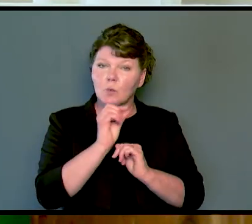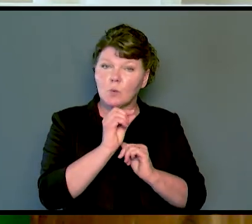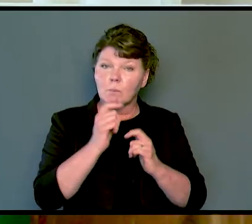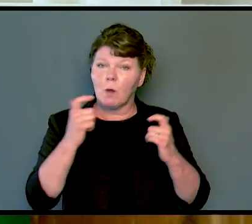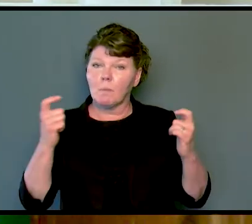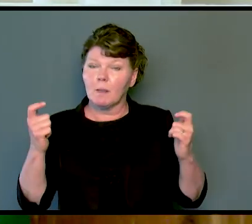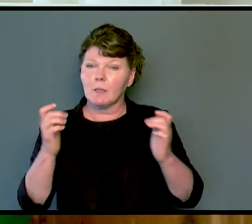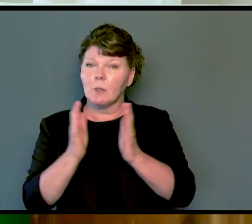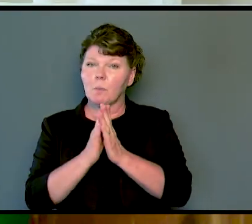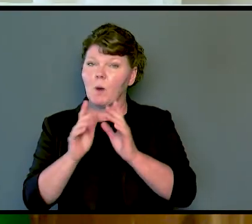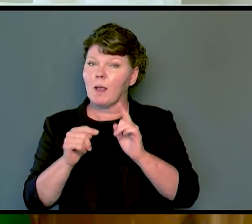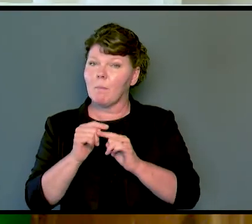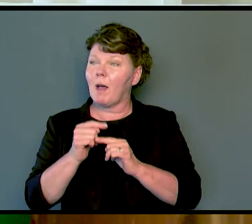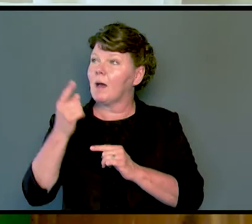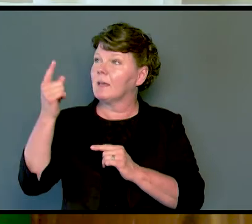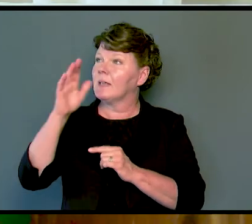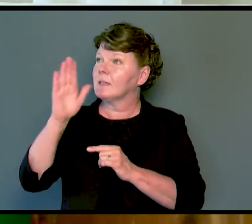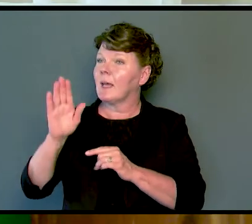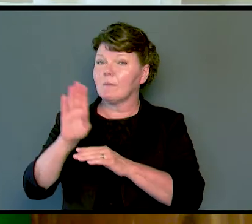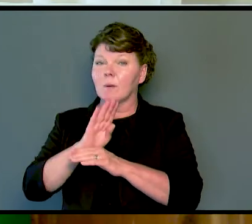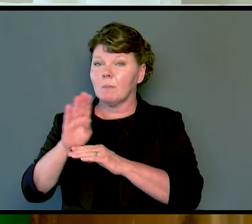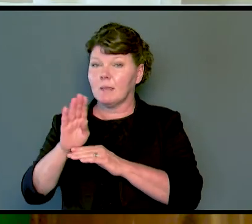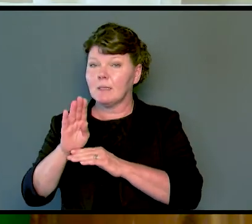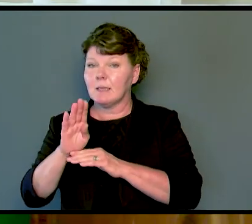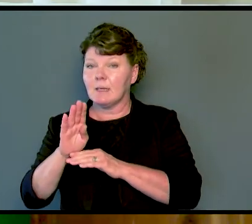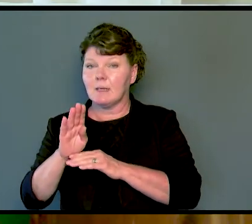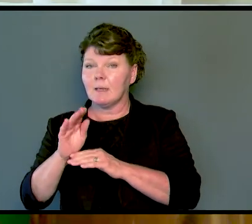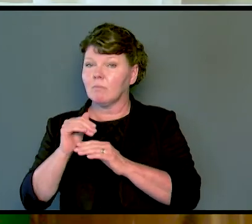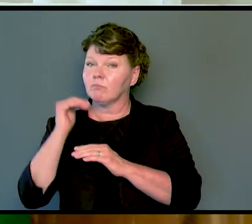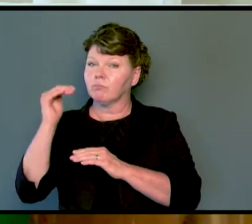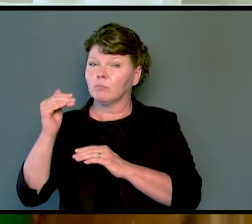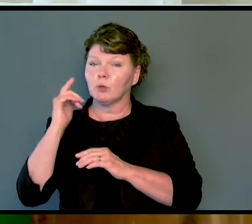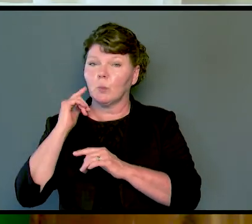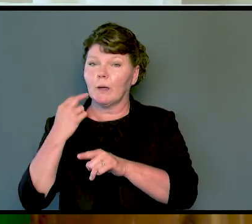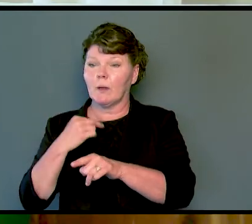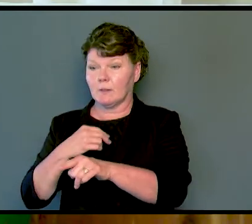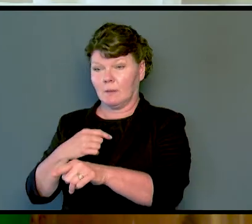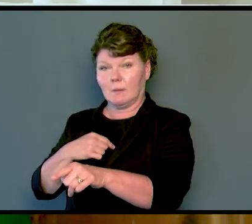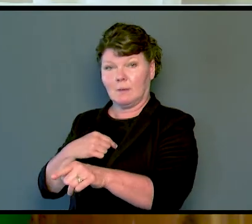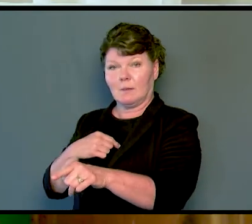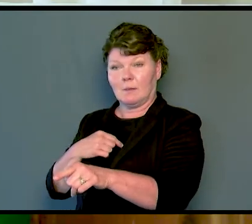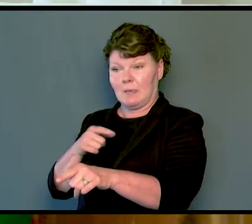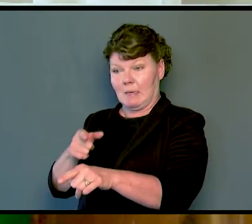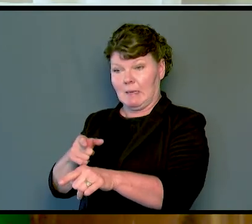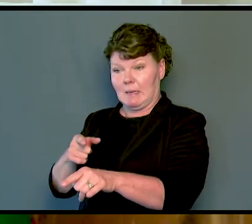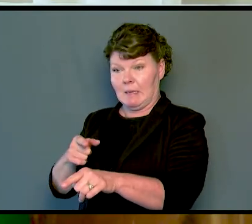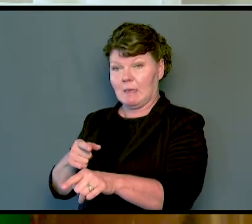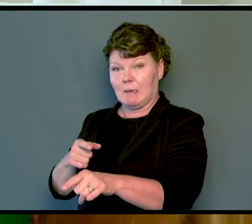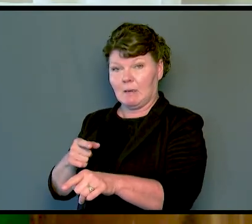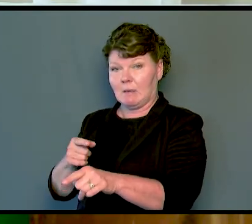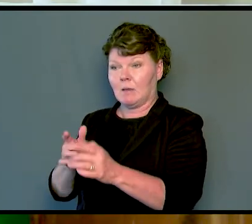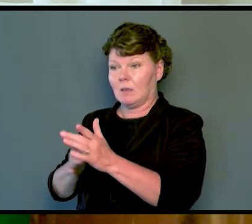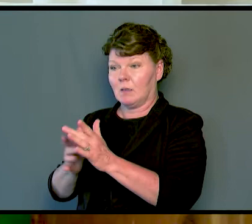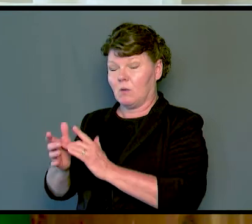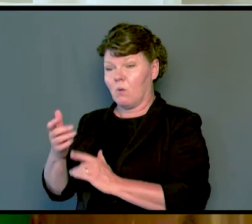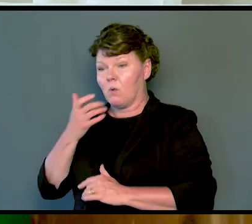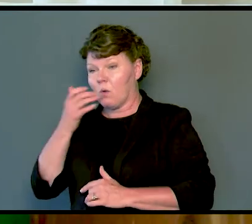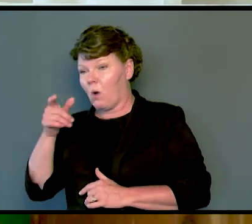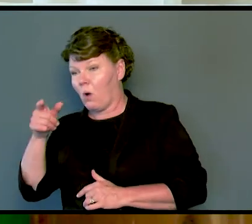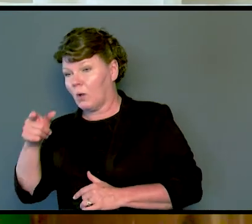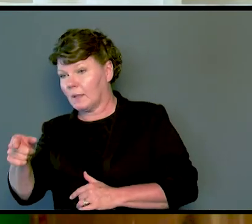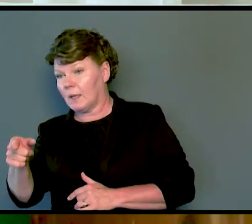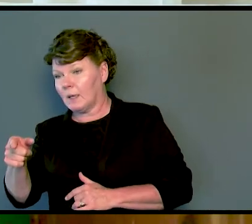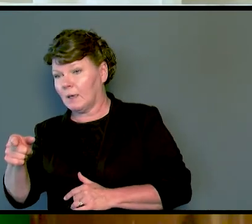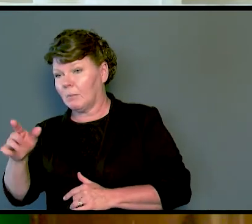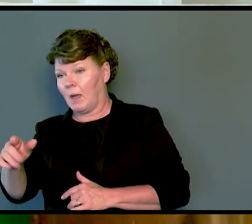small to pray about. He is never too busy to hear us. Bartimaeus didn't waste any time. When Jesus called to